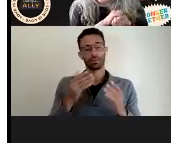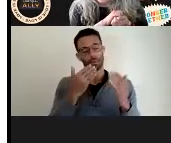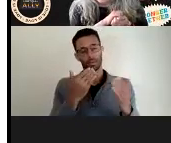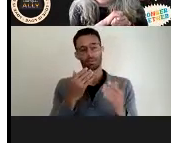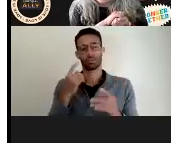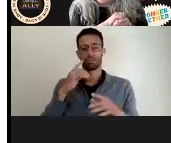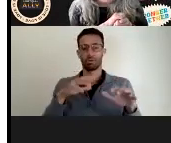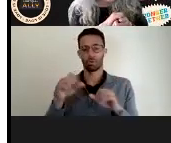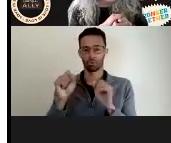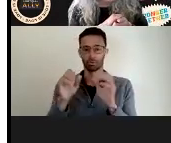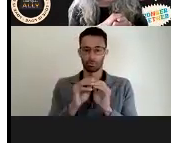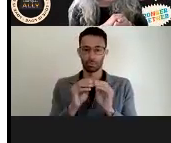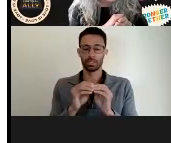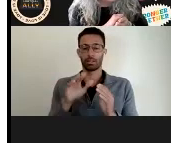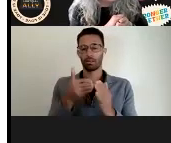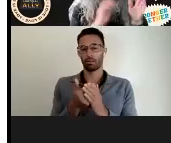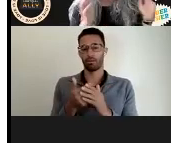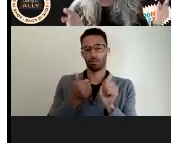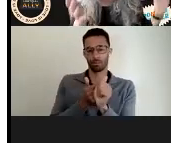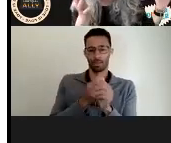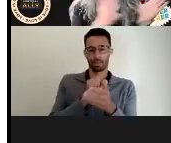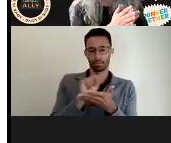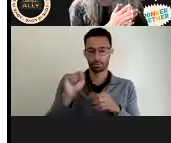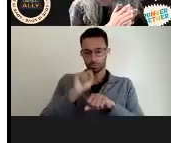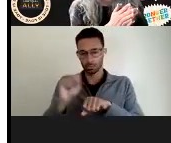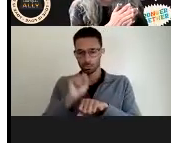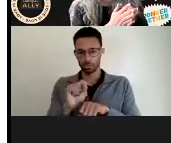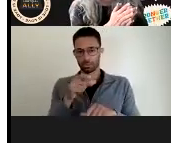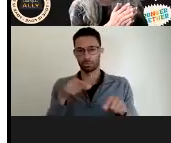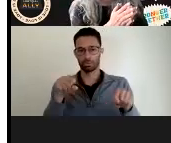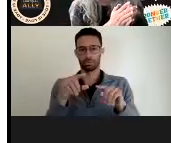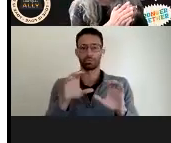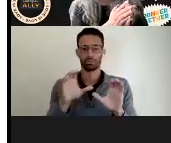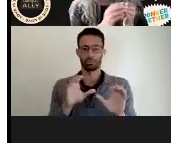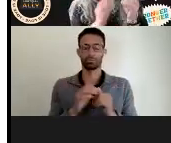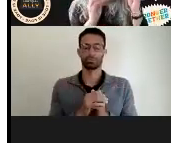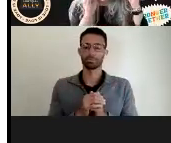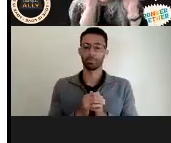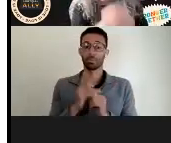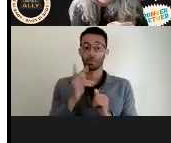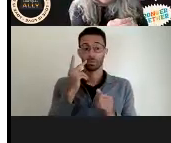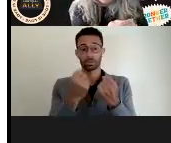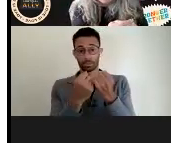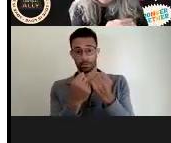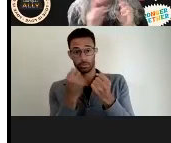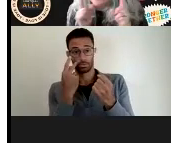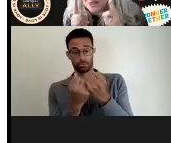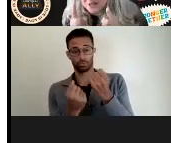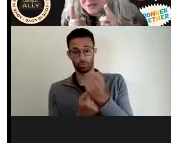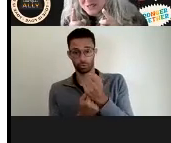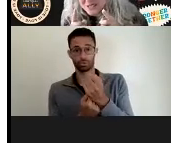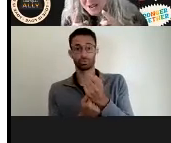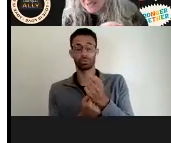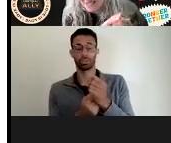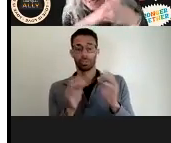meetings, and doing all the heavy lifting behind the scenes. So as you can see, the structure of the meeting is we have one presentation, and this we